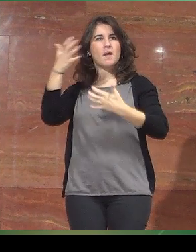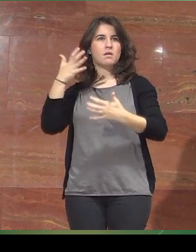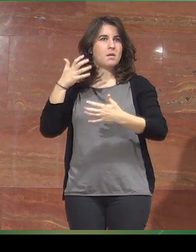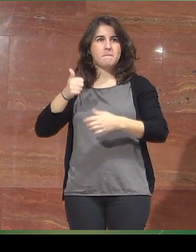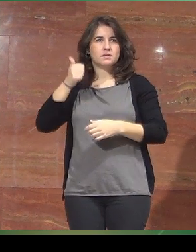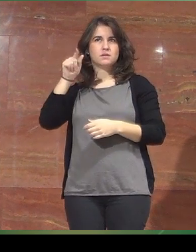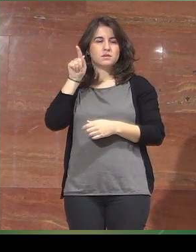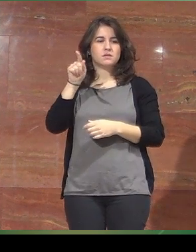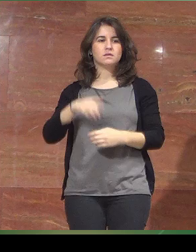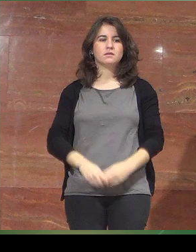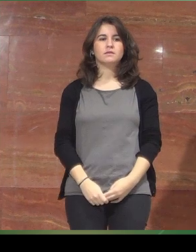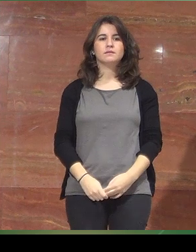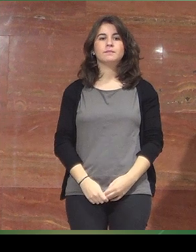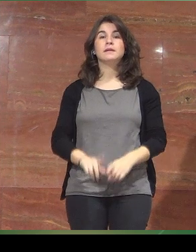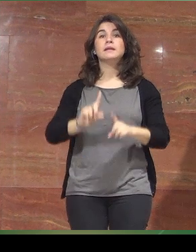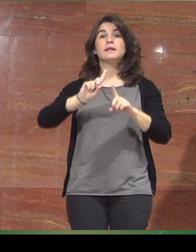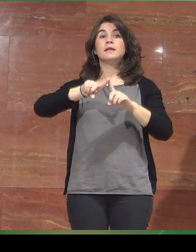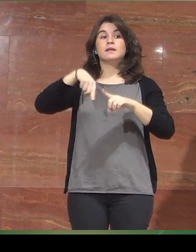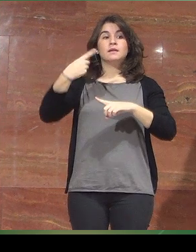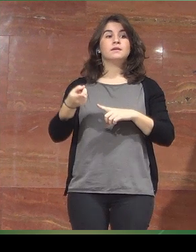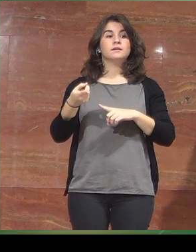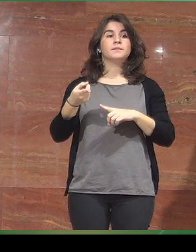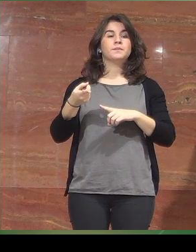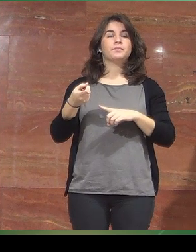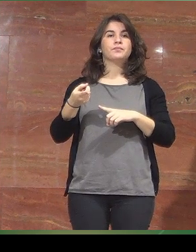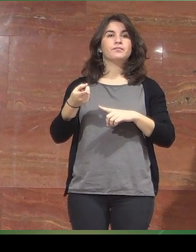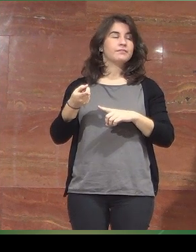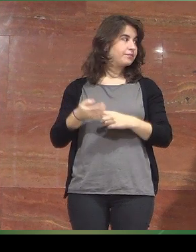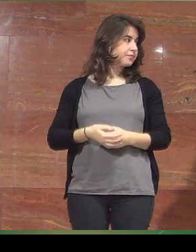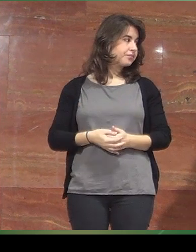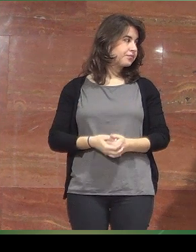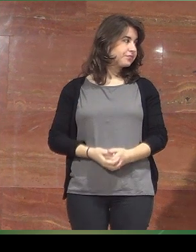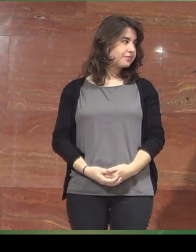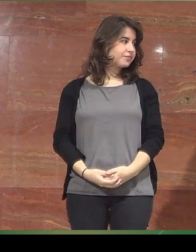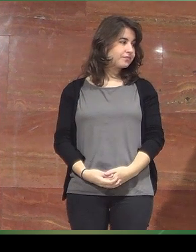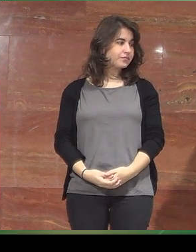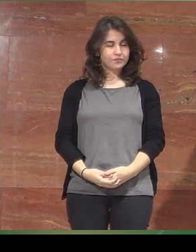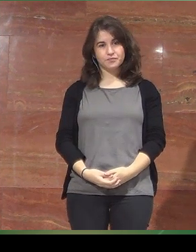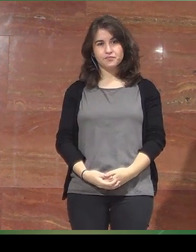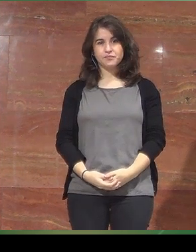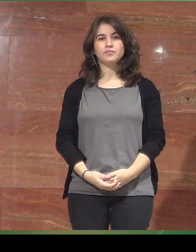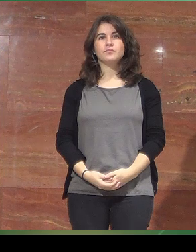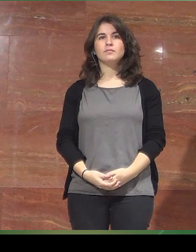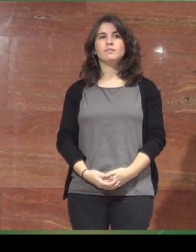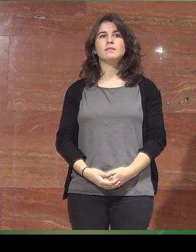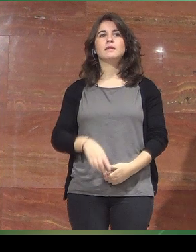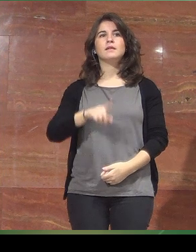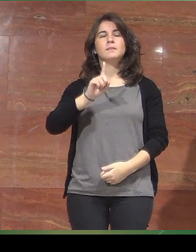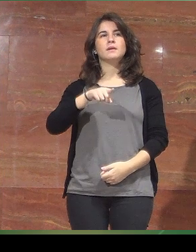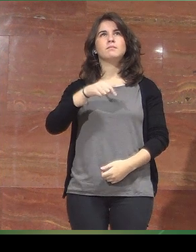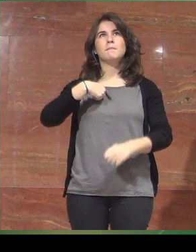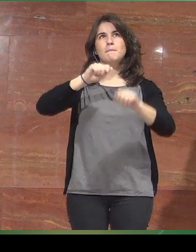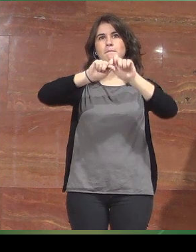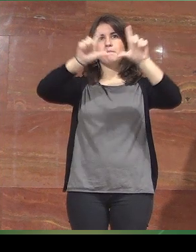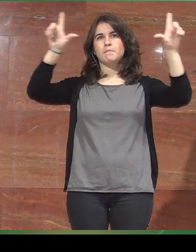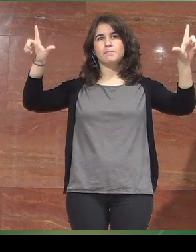We then had a very clear directional, addressing and directional panel at the top, which allowed people to know where